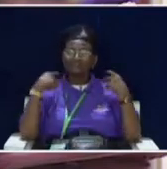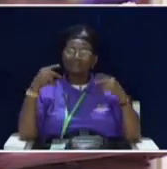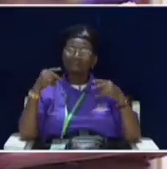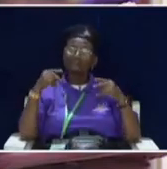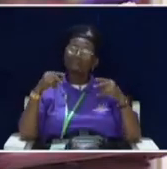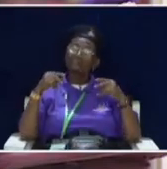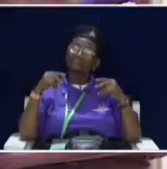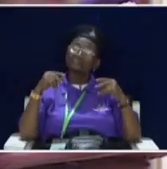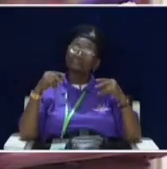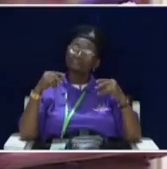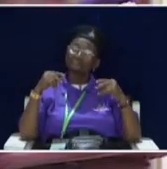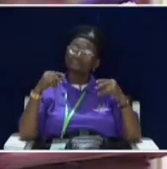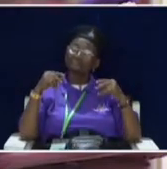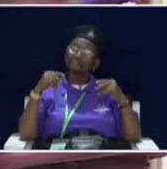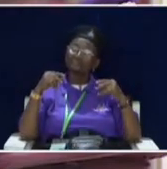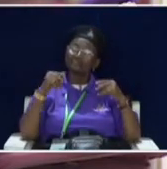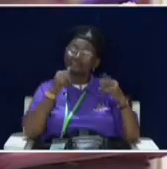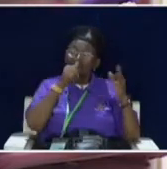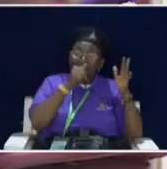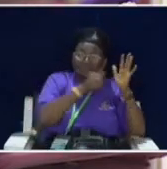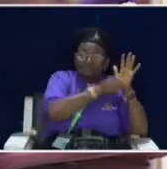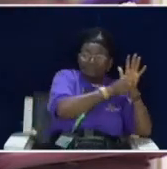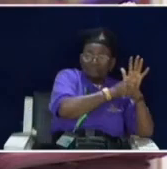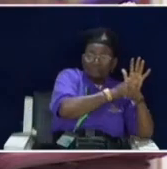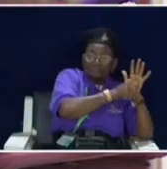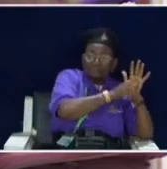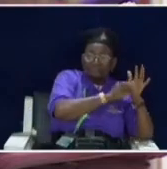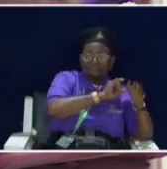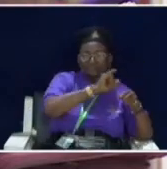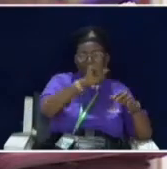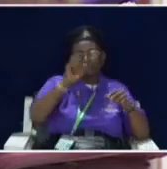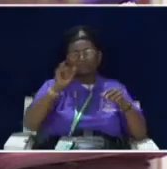Dodging her. And she